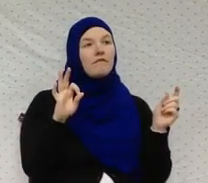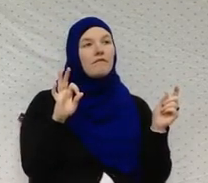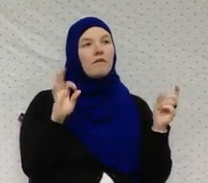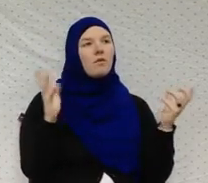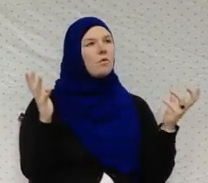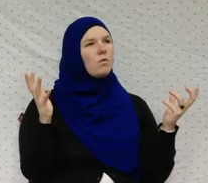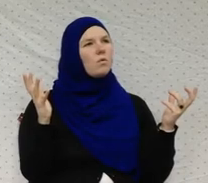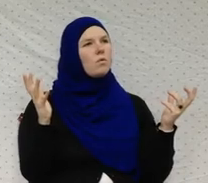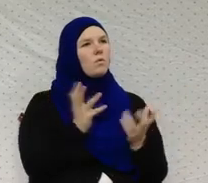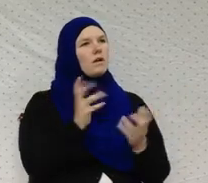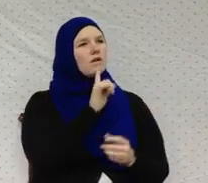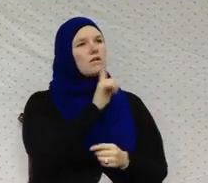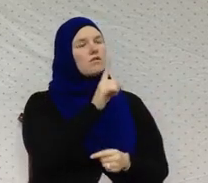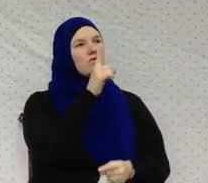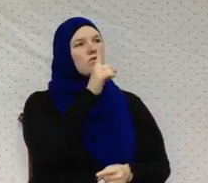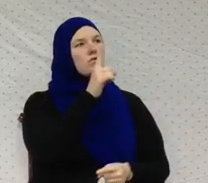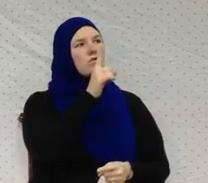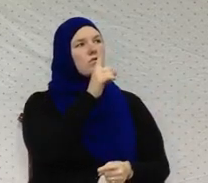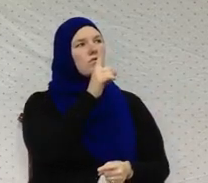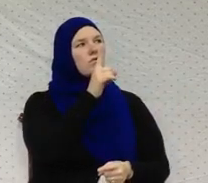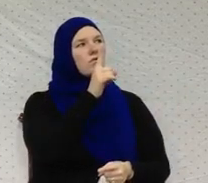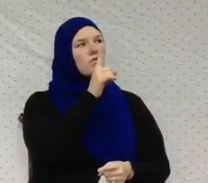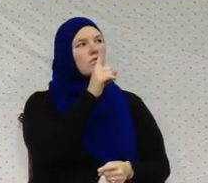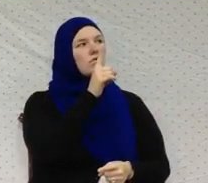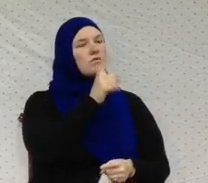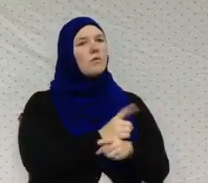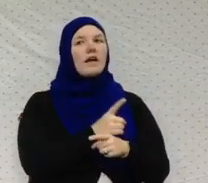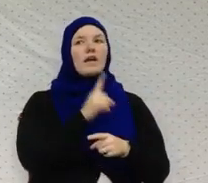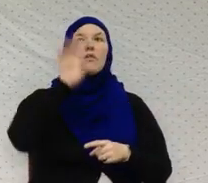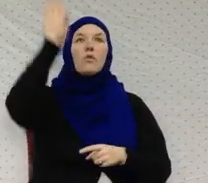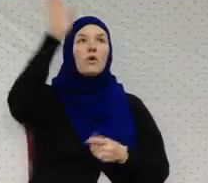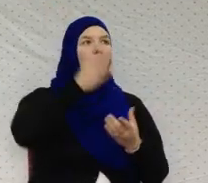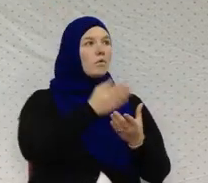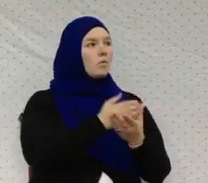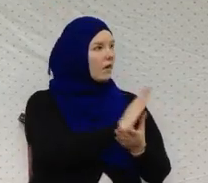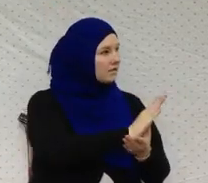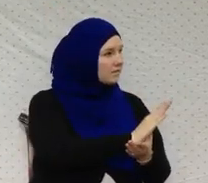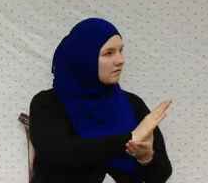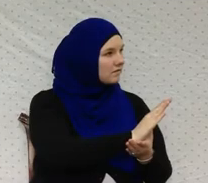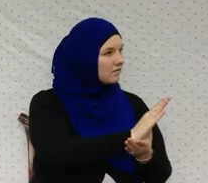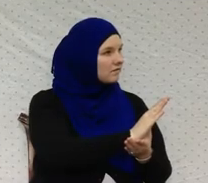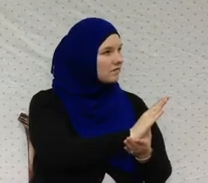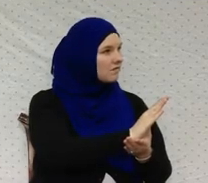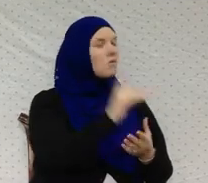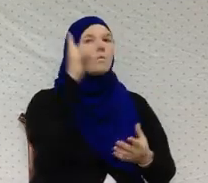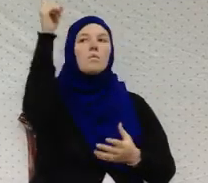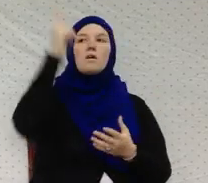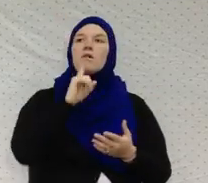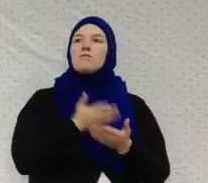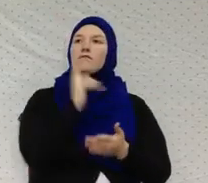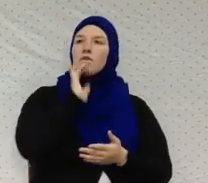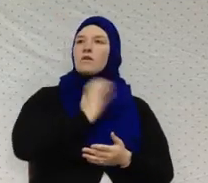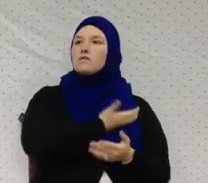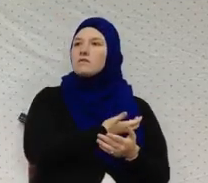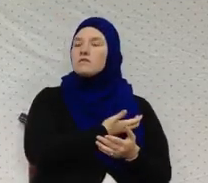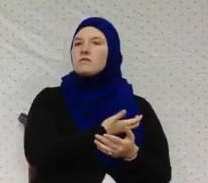of what are the rights of Allah on His creation. What does Allah have of rights